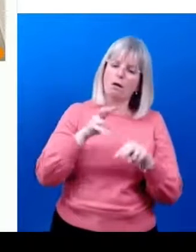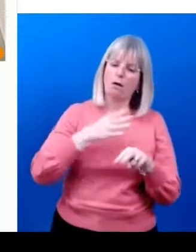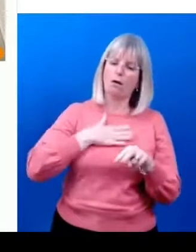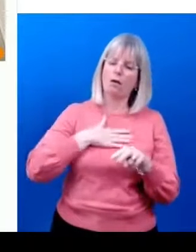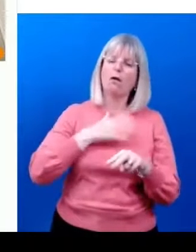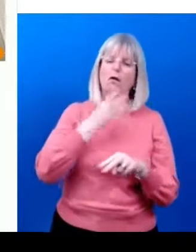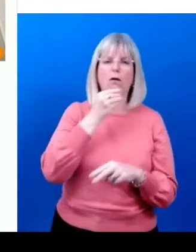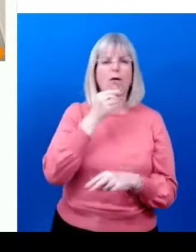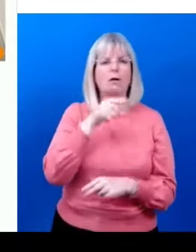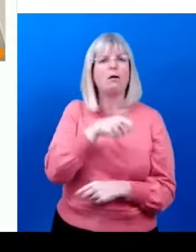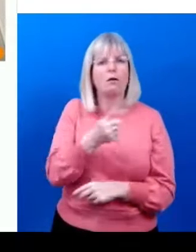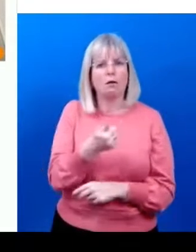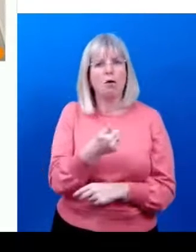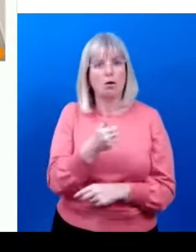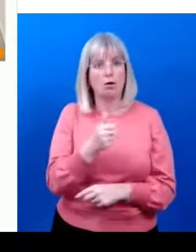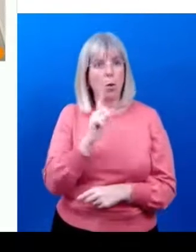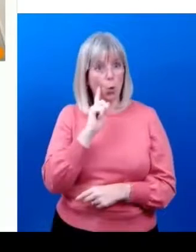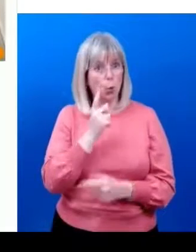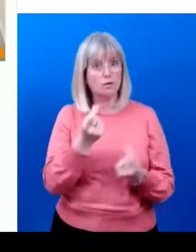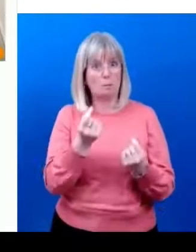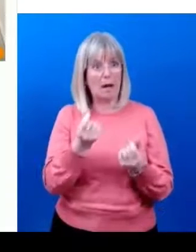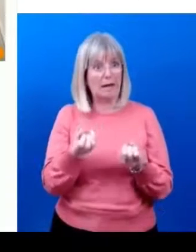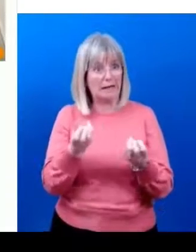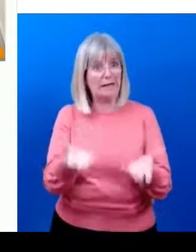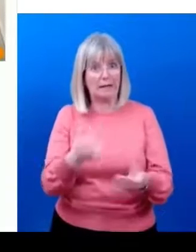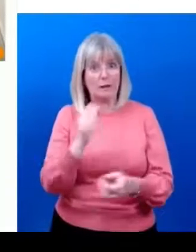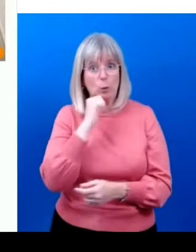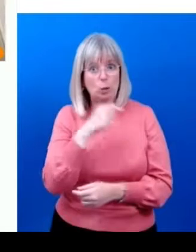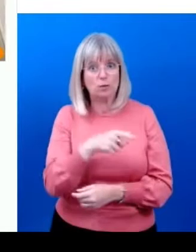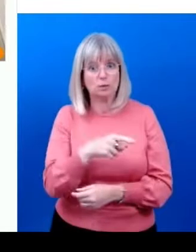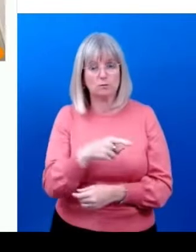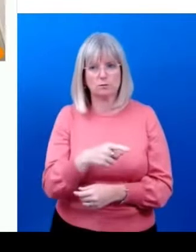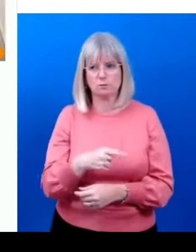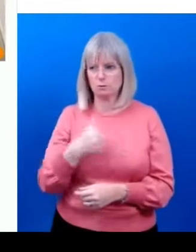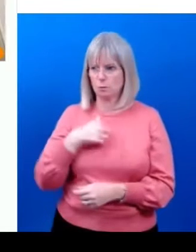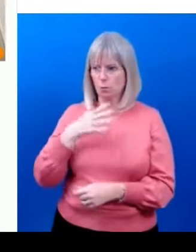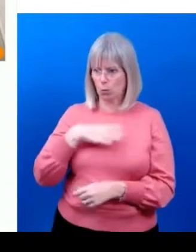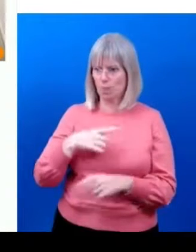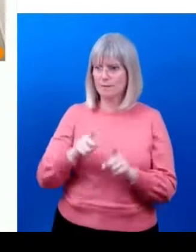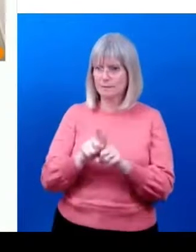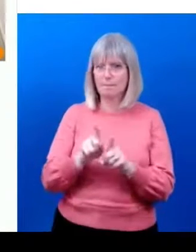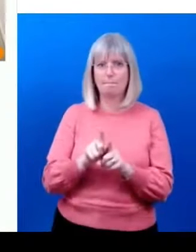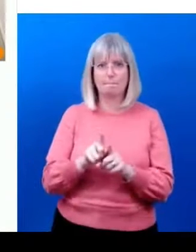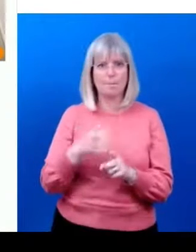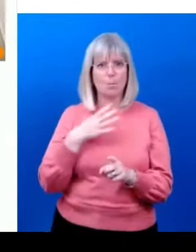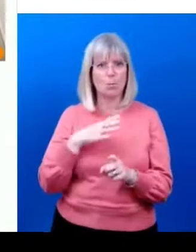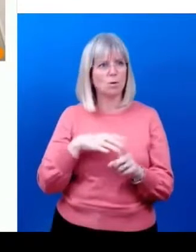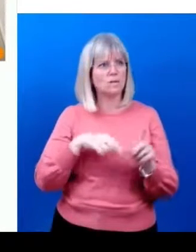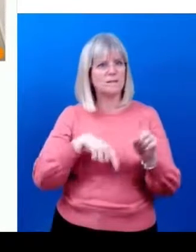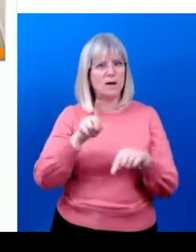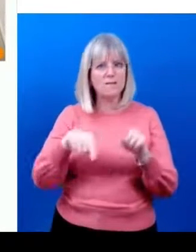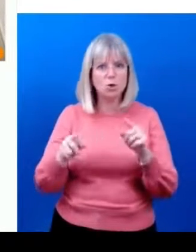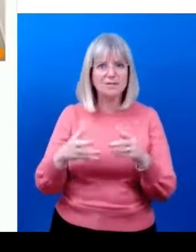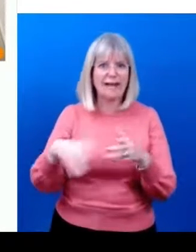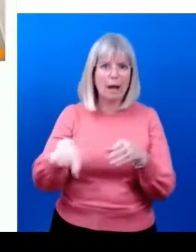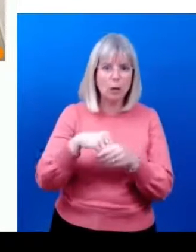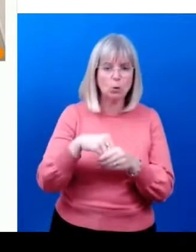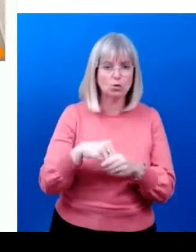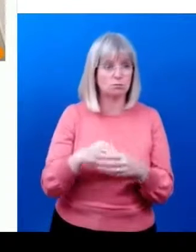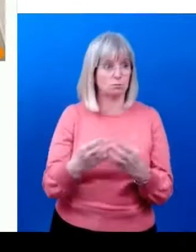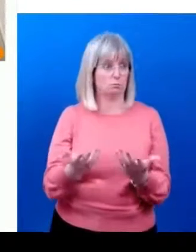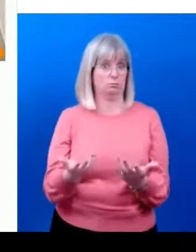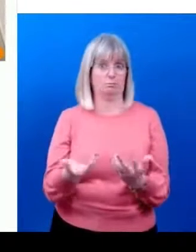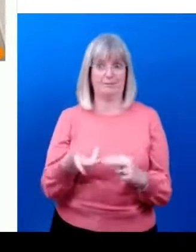base. You know, it's the same. People we want diversity and inclusion. Well, if you want a diverse and inclusive event, you're going to